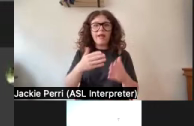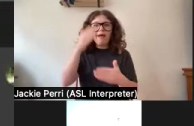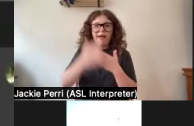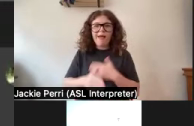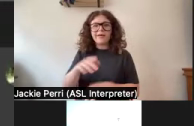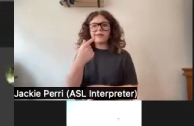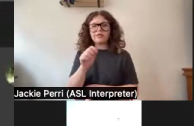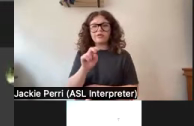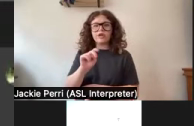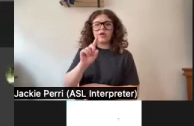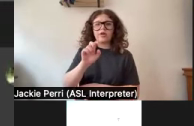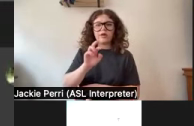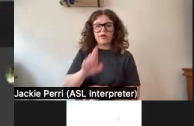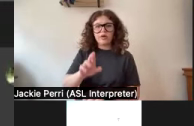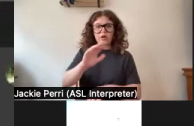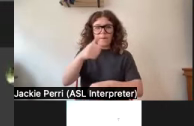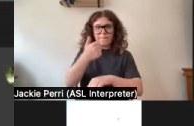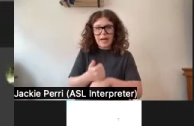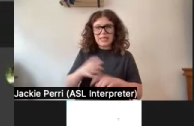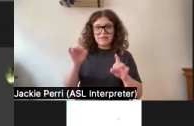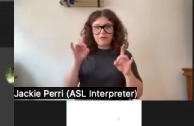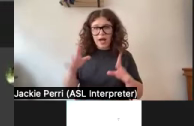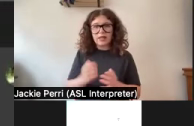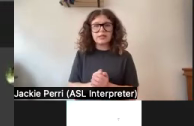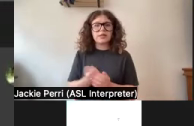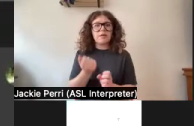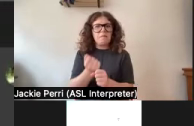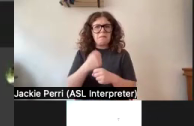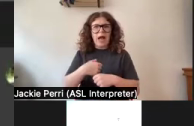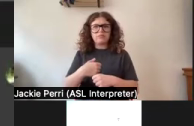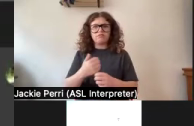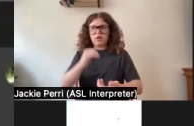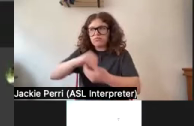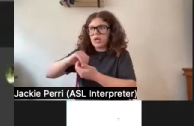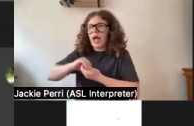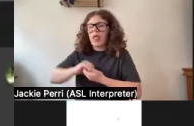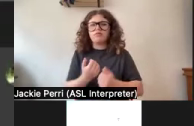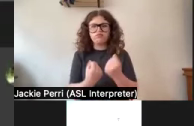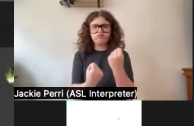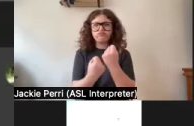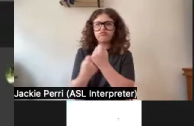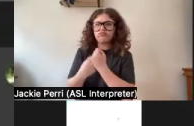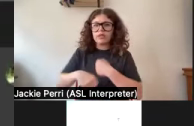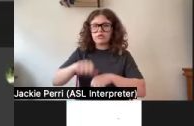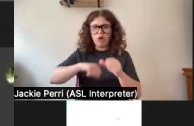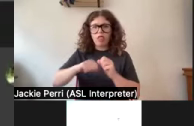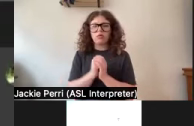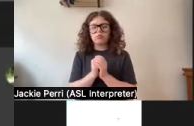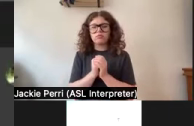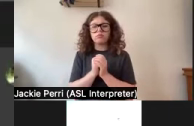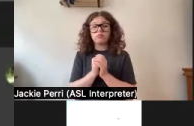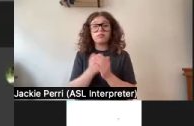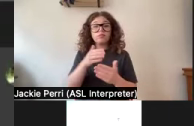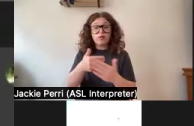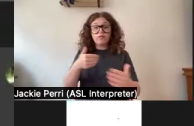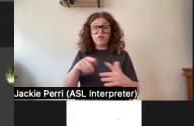and collective power of the communities most impacted. And today we are going to talk a little, before we get into this discussion,